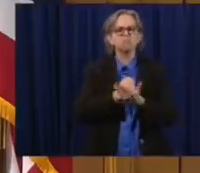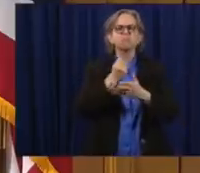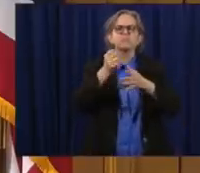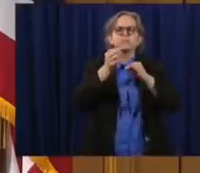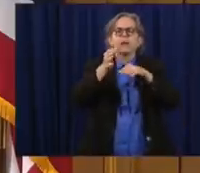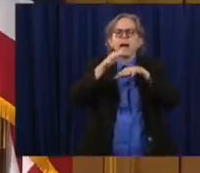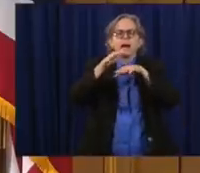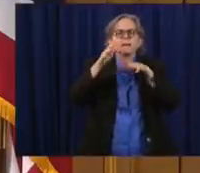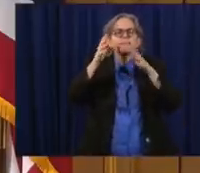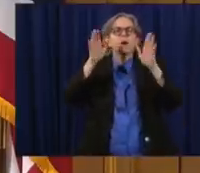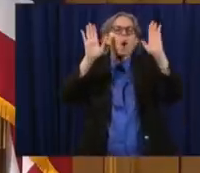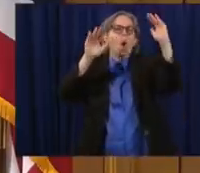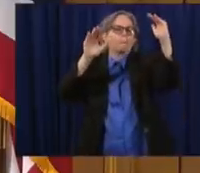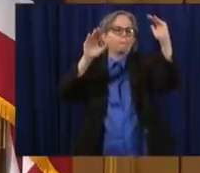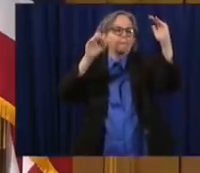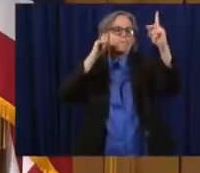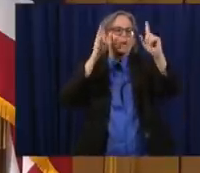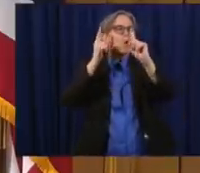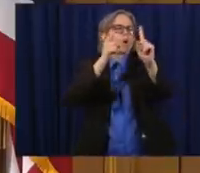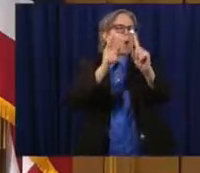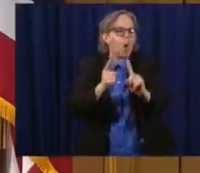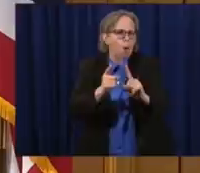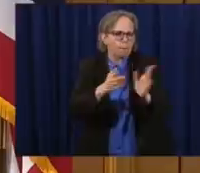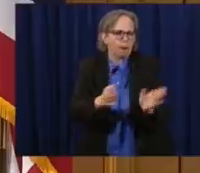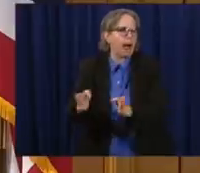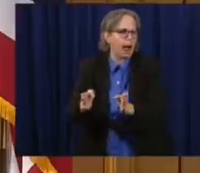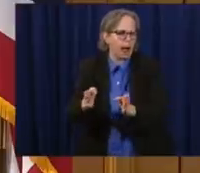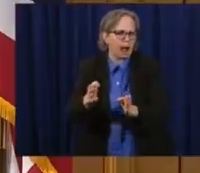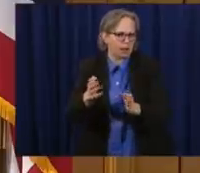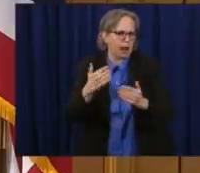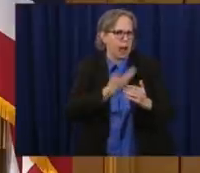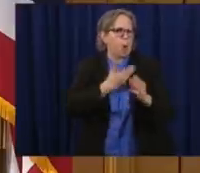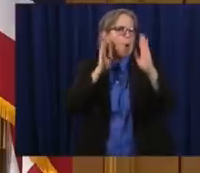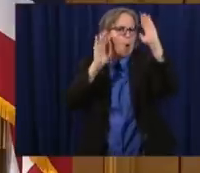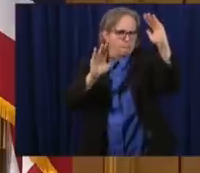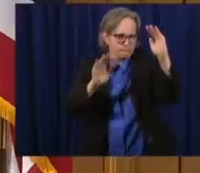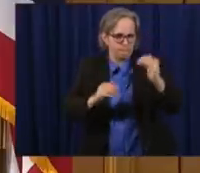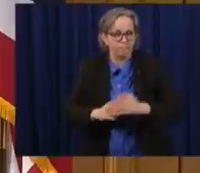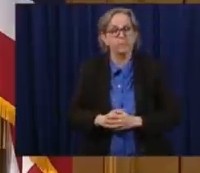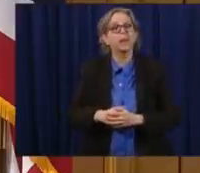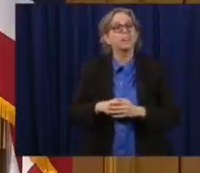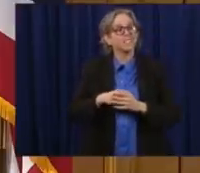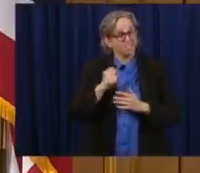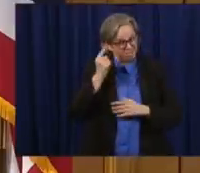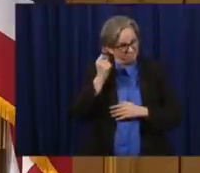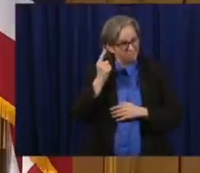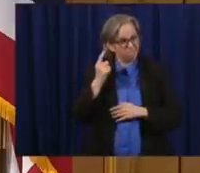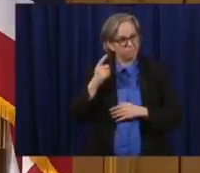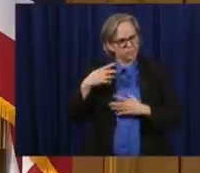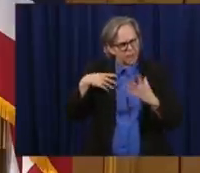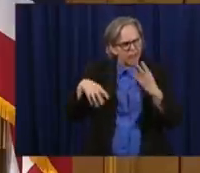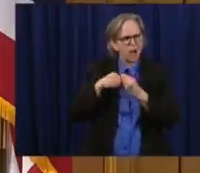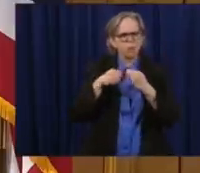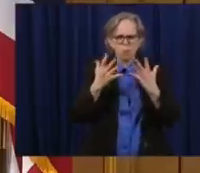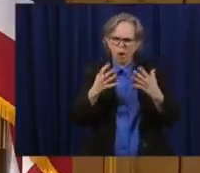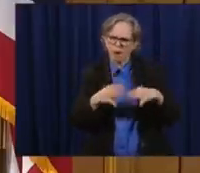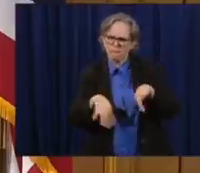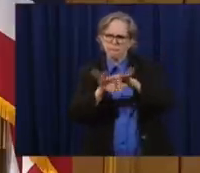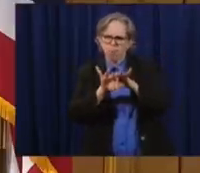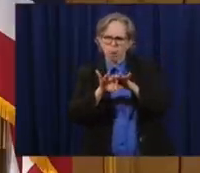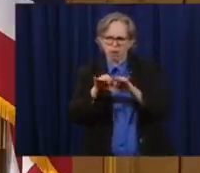we hope this plan is going to be. But I think it's always good to get back to